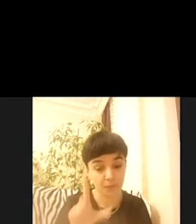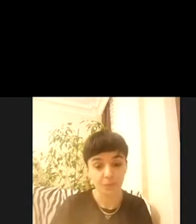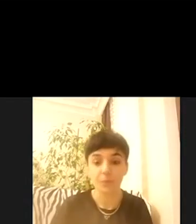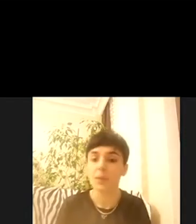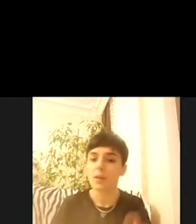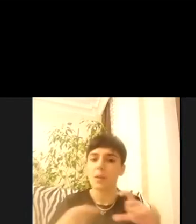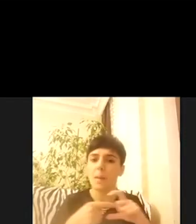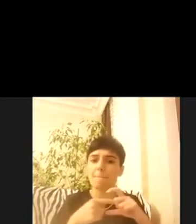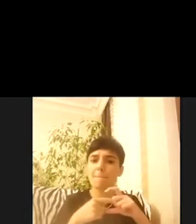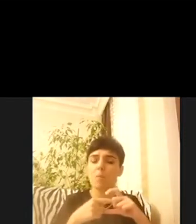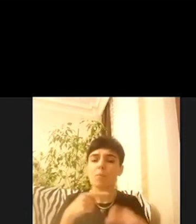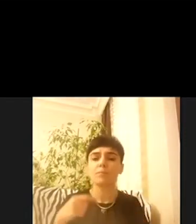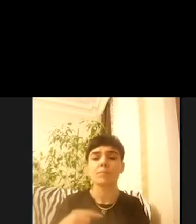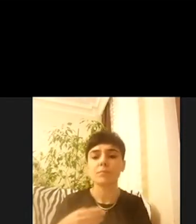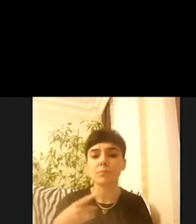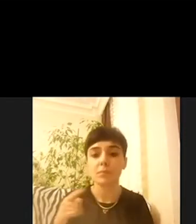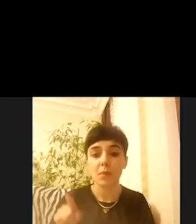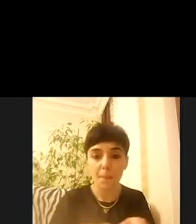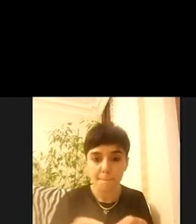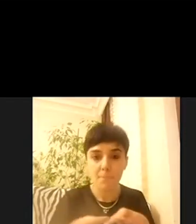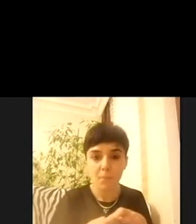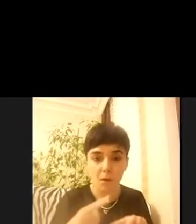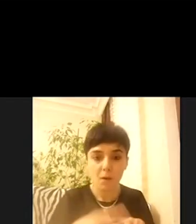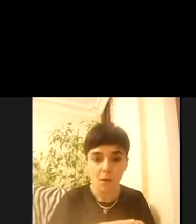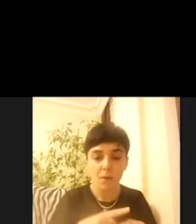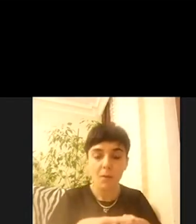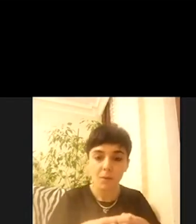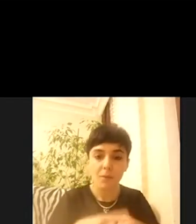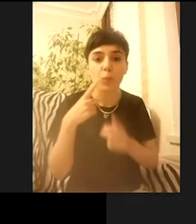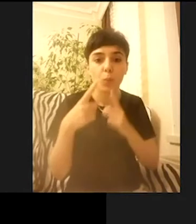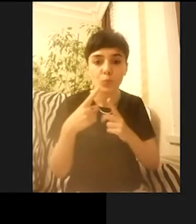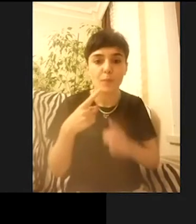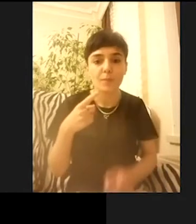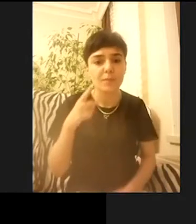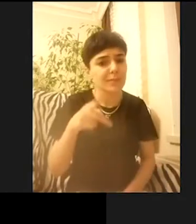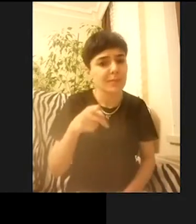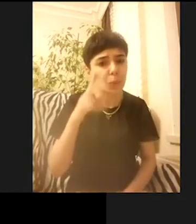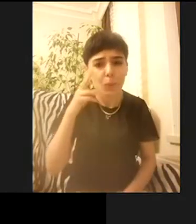Yes. Maybe. Yeah, okay. I cannot see you, Hi. sorry. Hi. Oh, there you are. Beautiful.